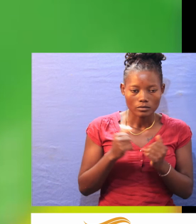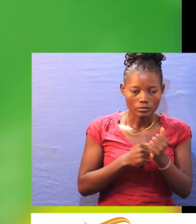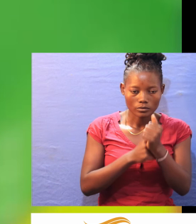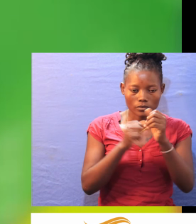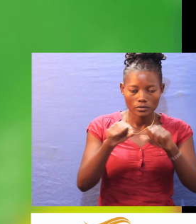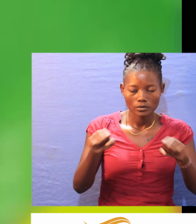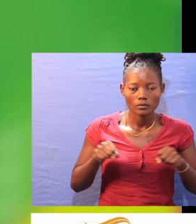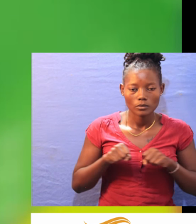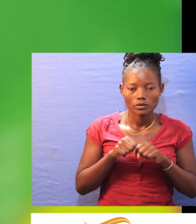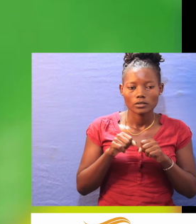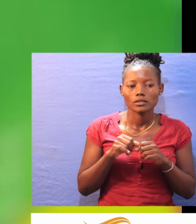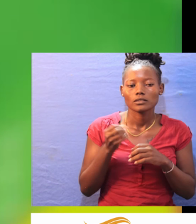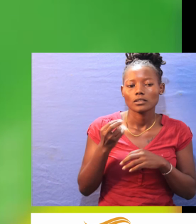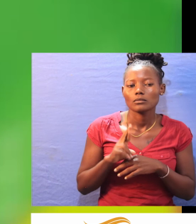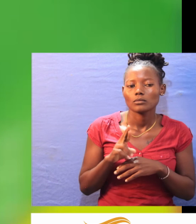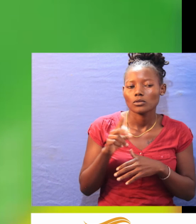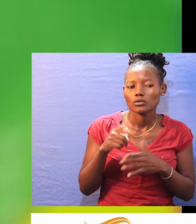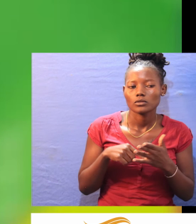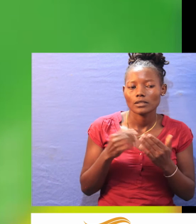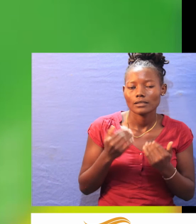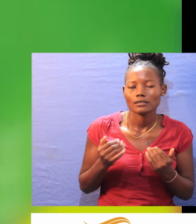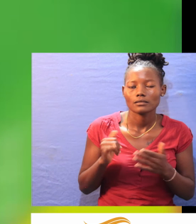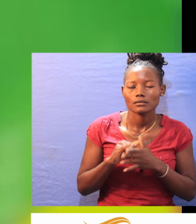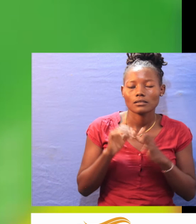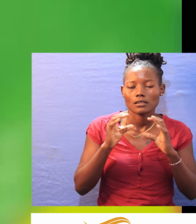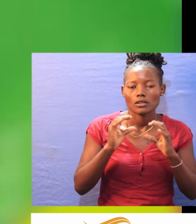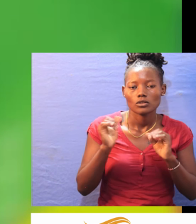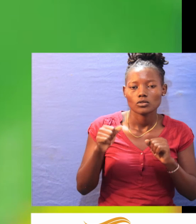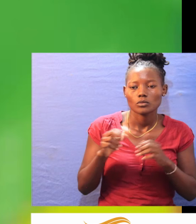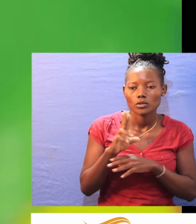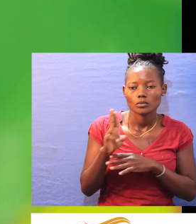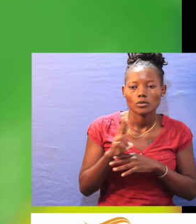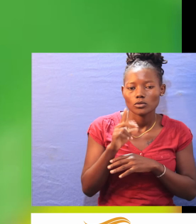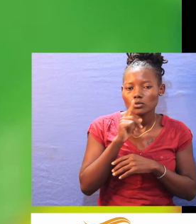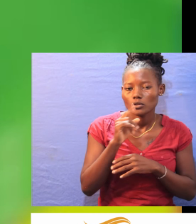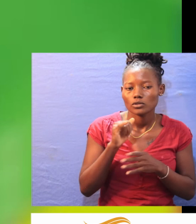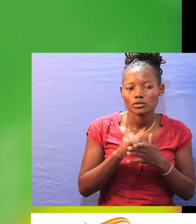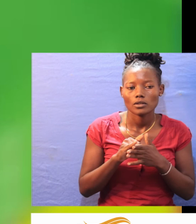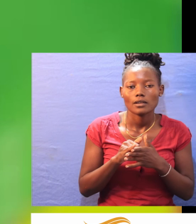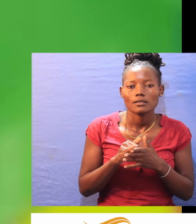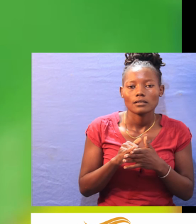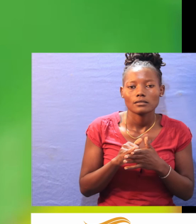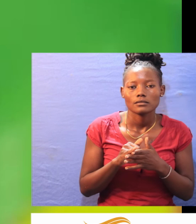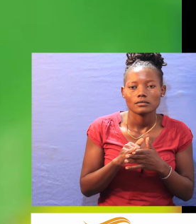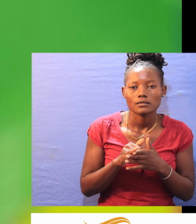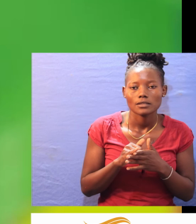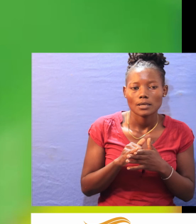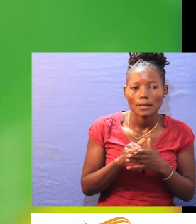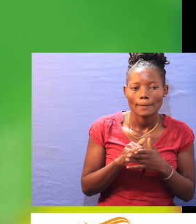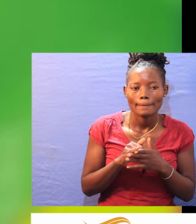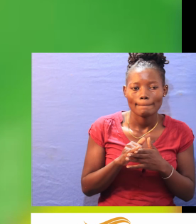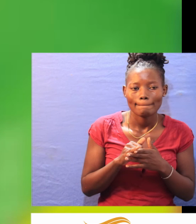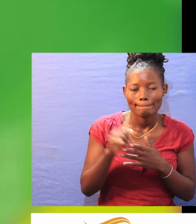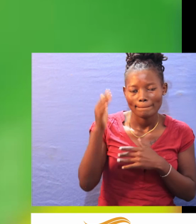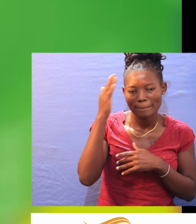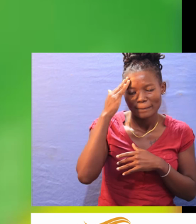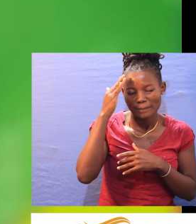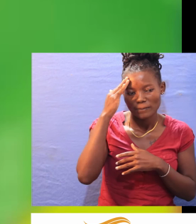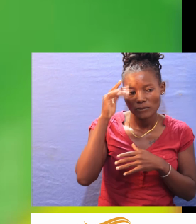or the reviews that a coach can also use to ensure rather to know